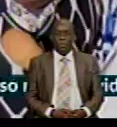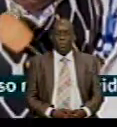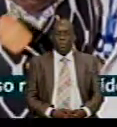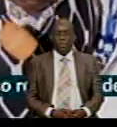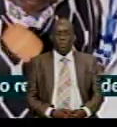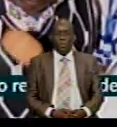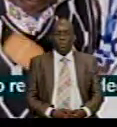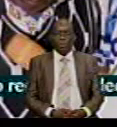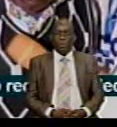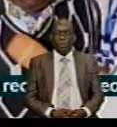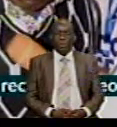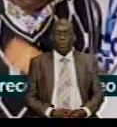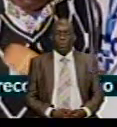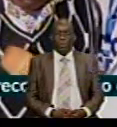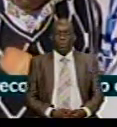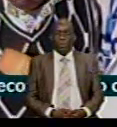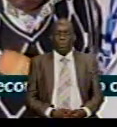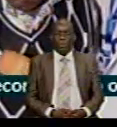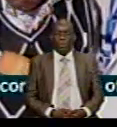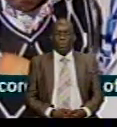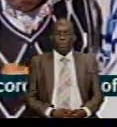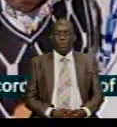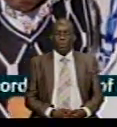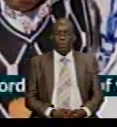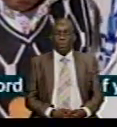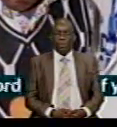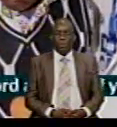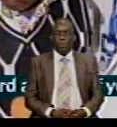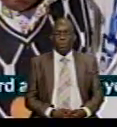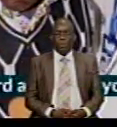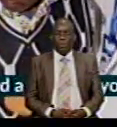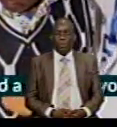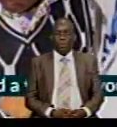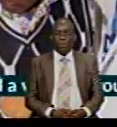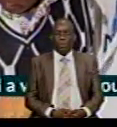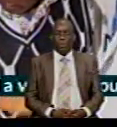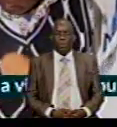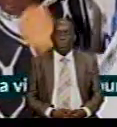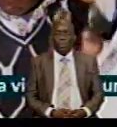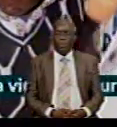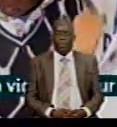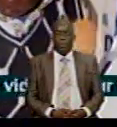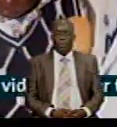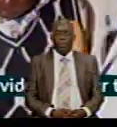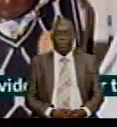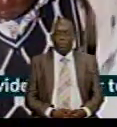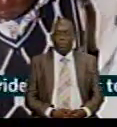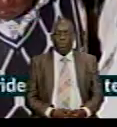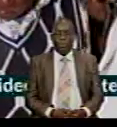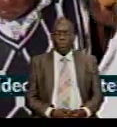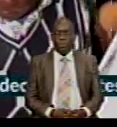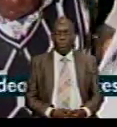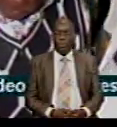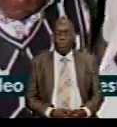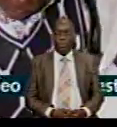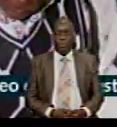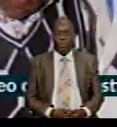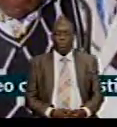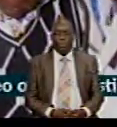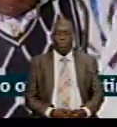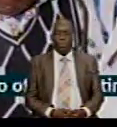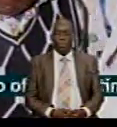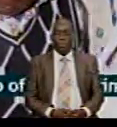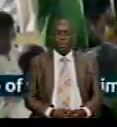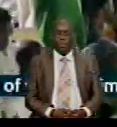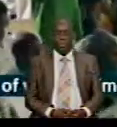permanent. And I know that I'll not go back home like this. C'est le frère Lionel, depuis 4 ans, il n'a pas pu poser